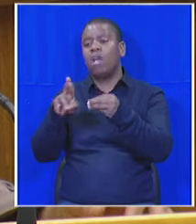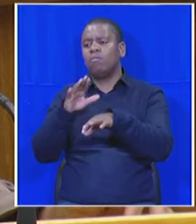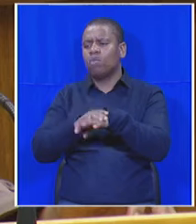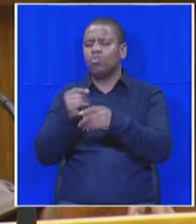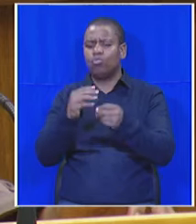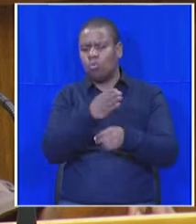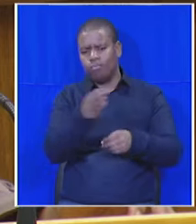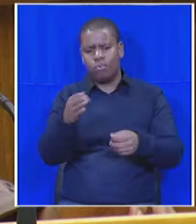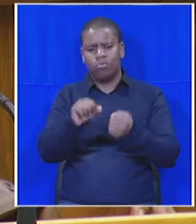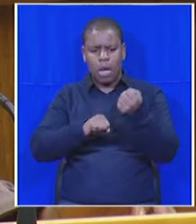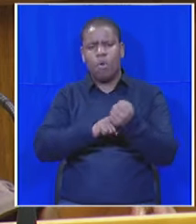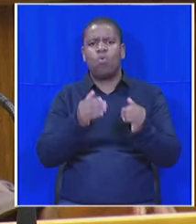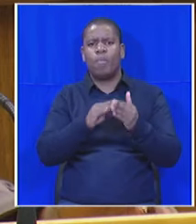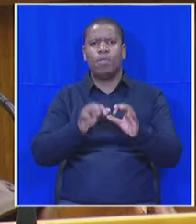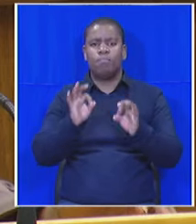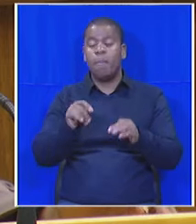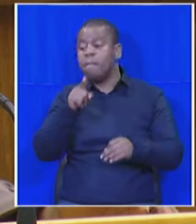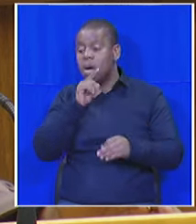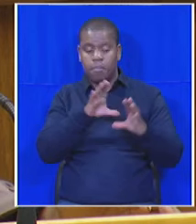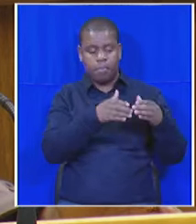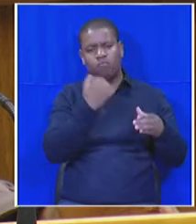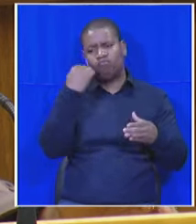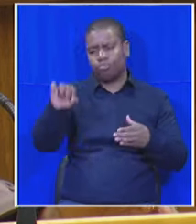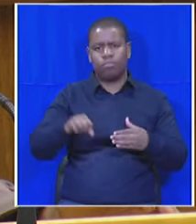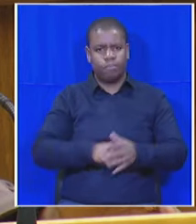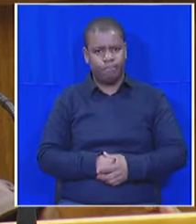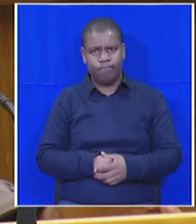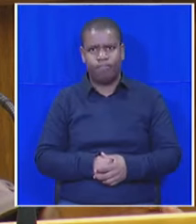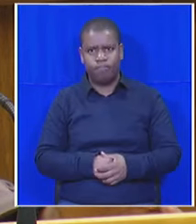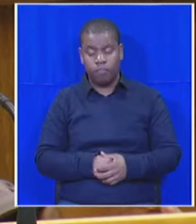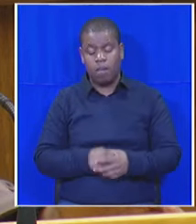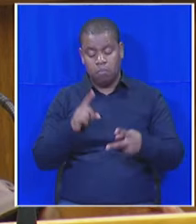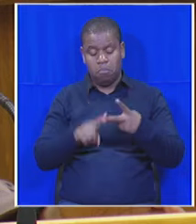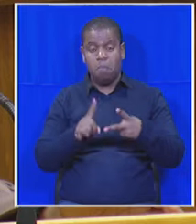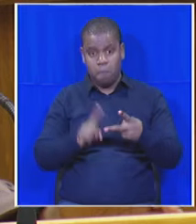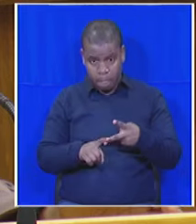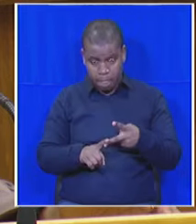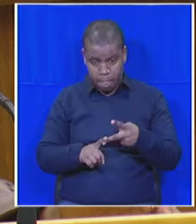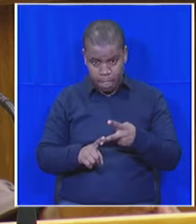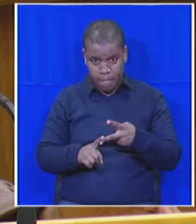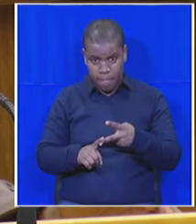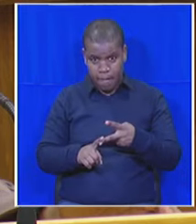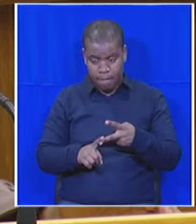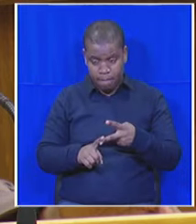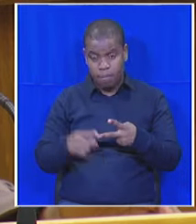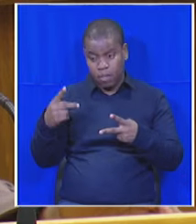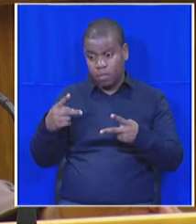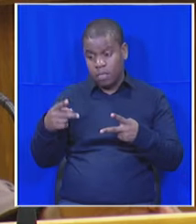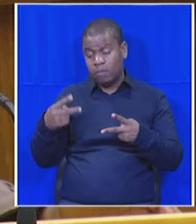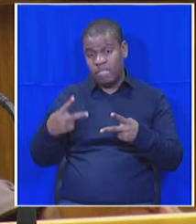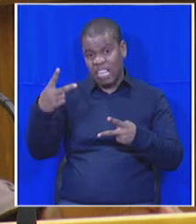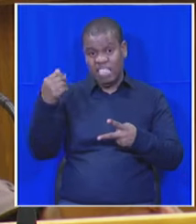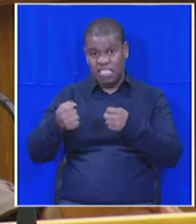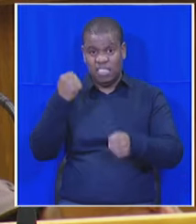communities, but this has been rejected by the ANC government. Second reason is the fact that for the second year